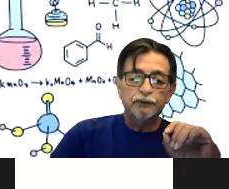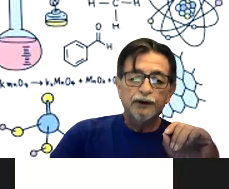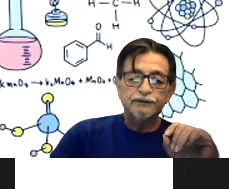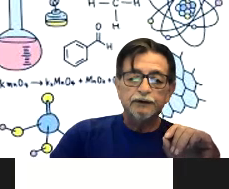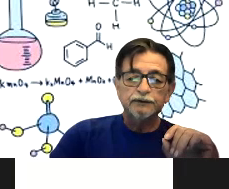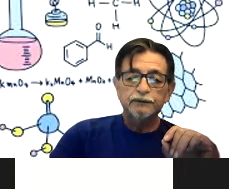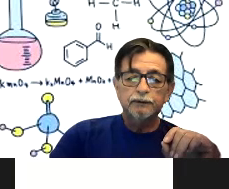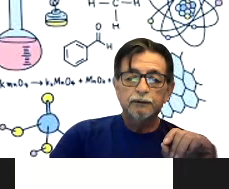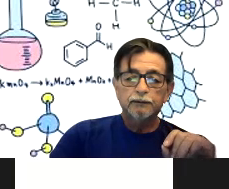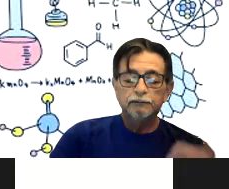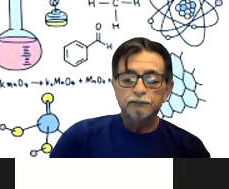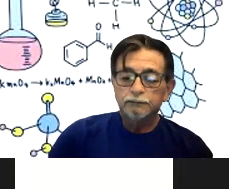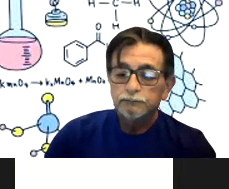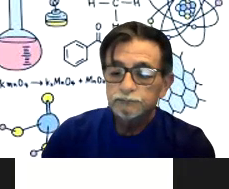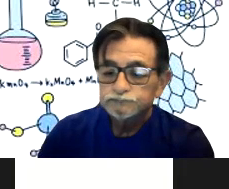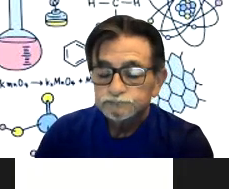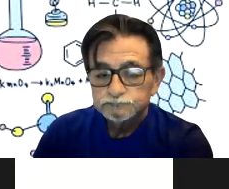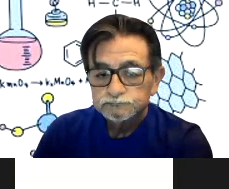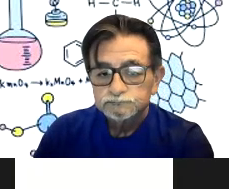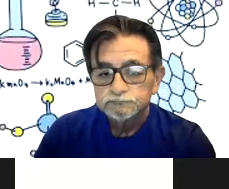Okay, let's erase this.